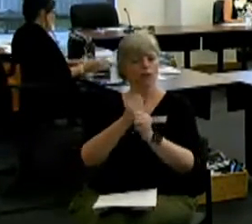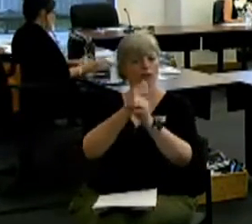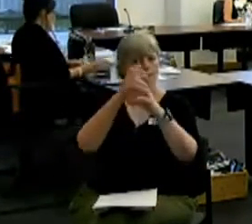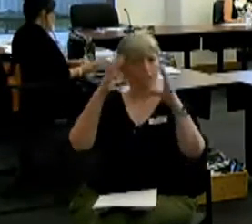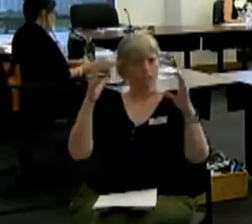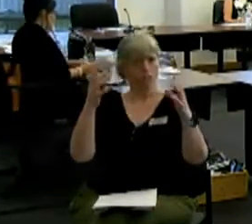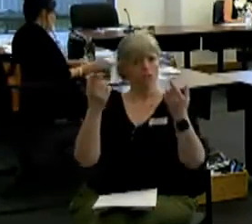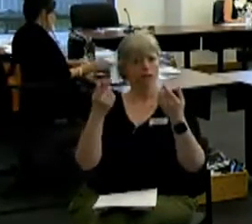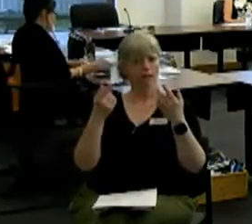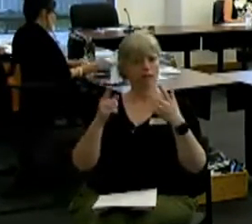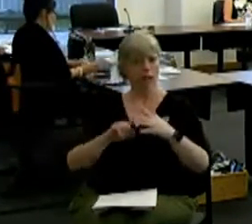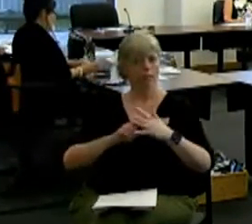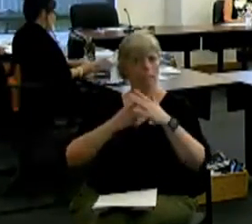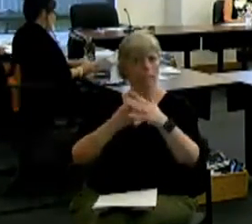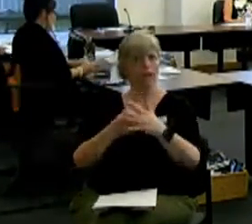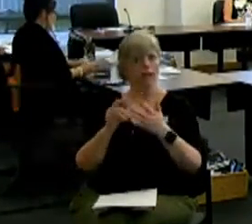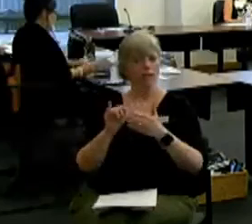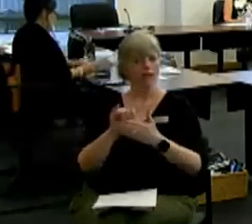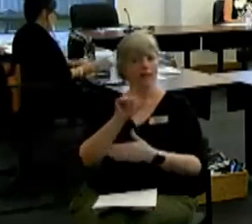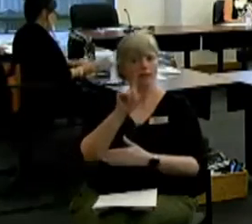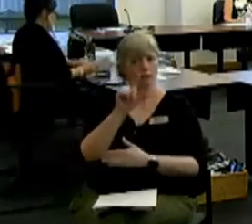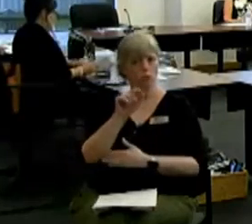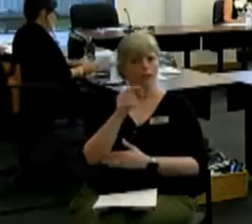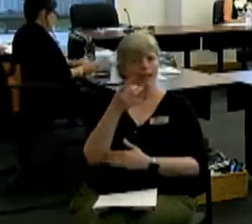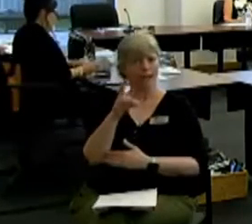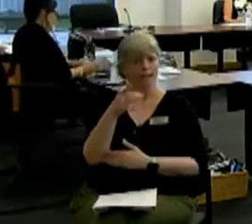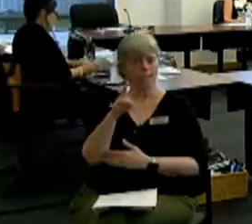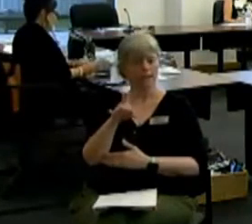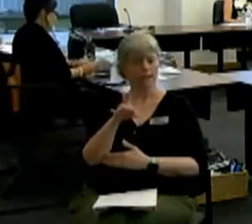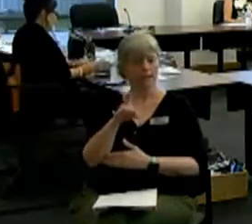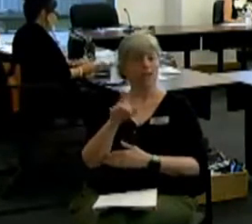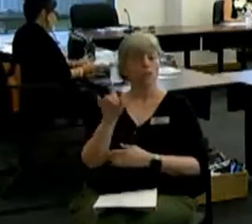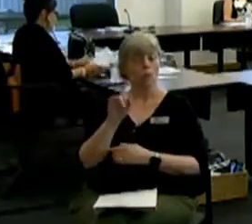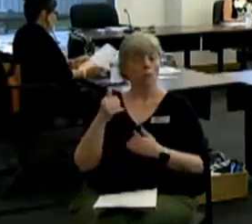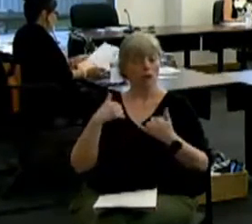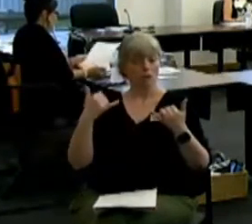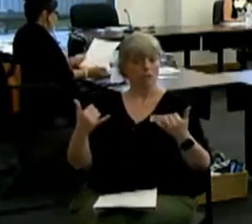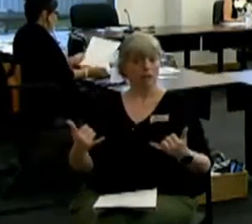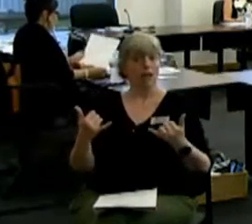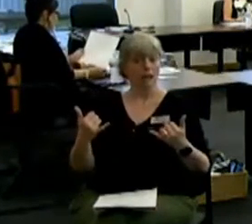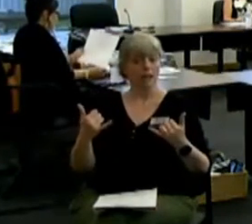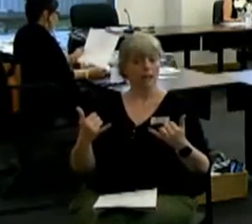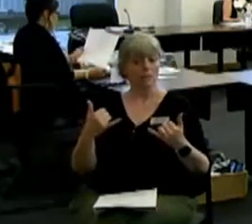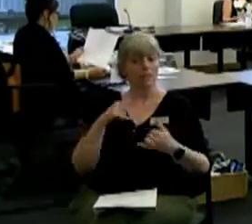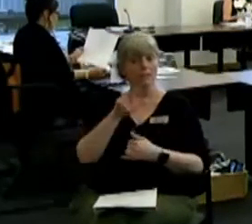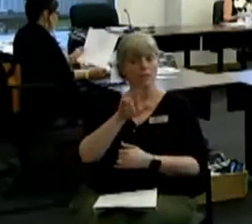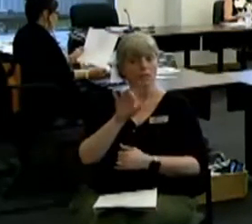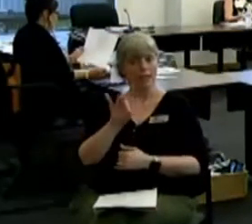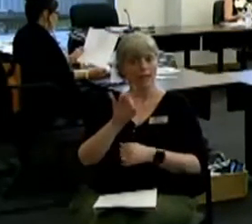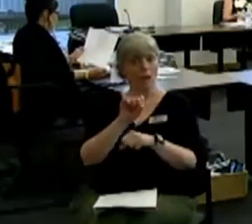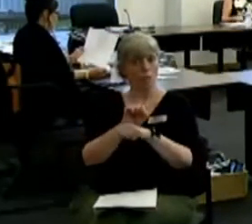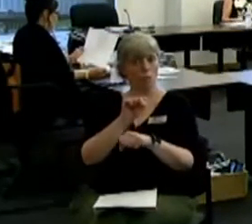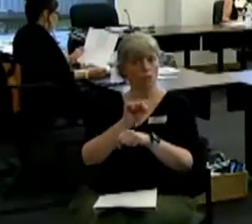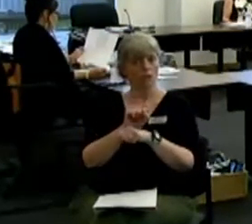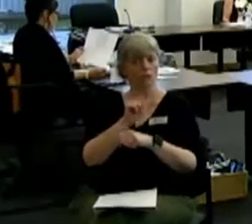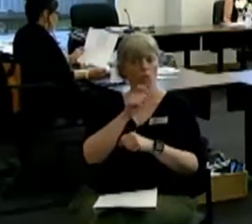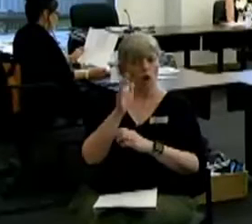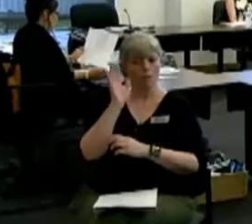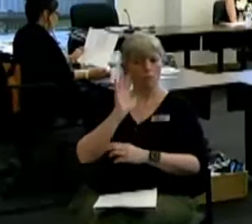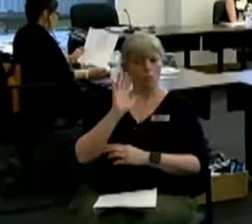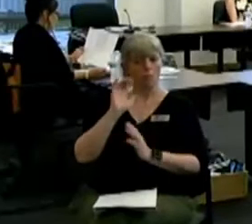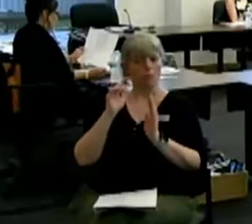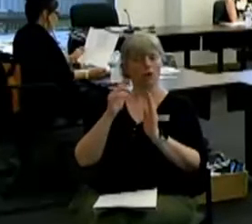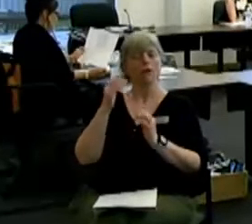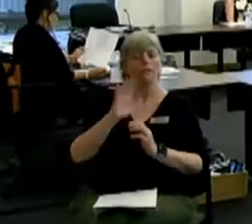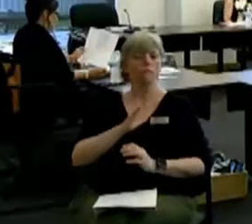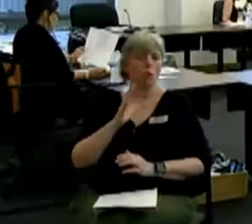vision and implementing that vision in 2018. And so where we are to date is that we have 38 employees who are formally